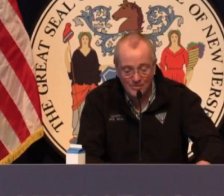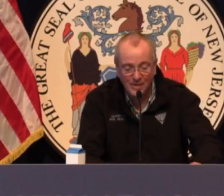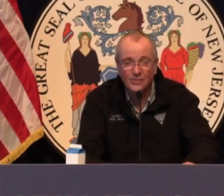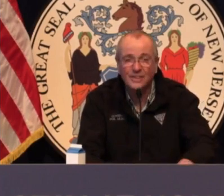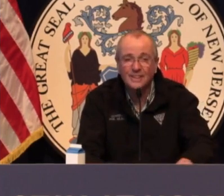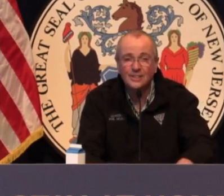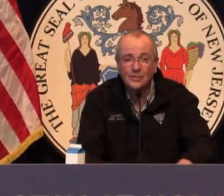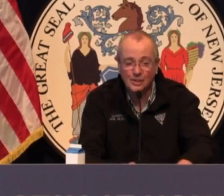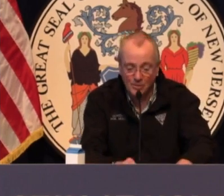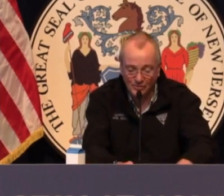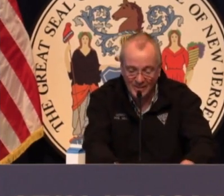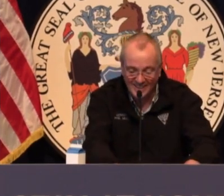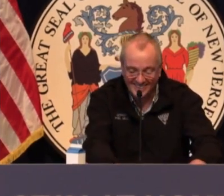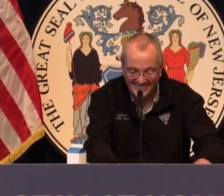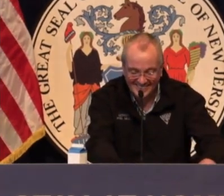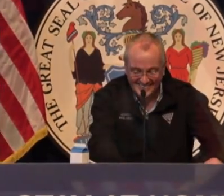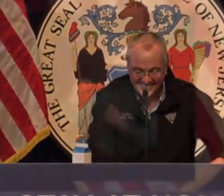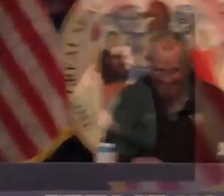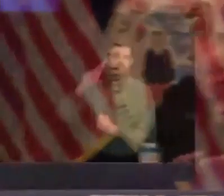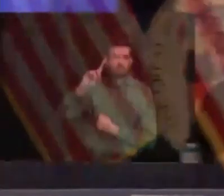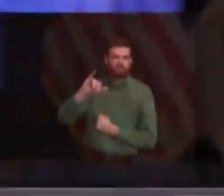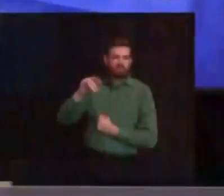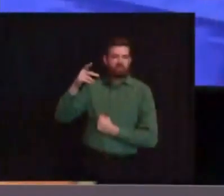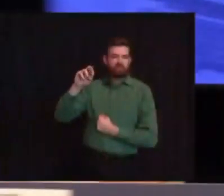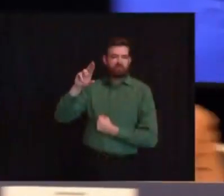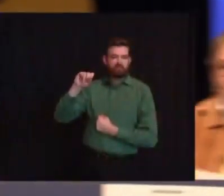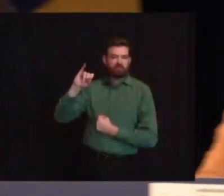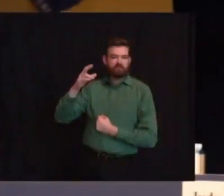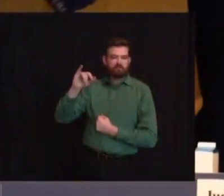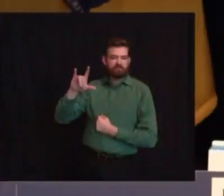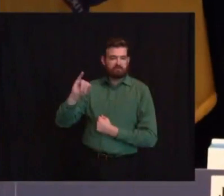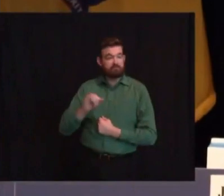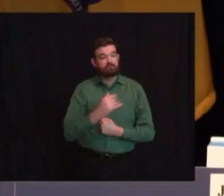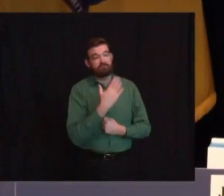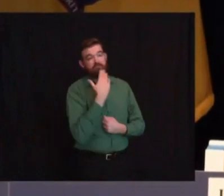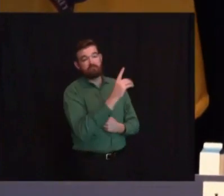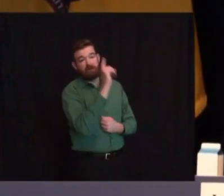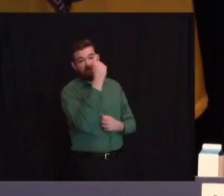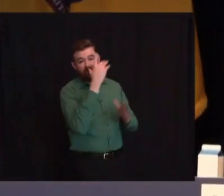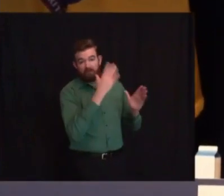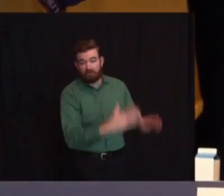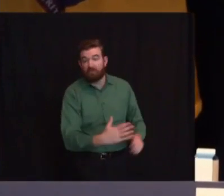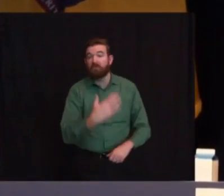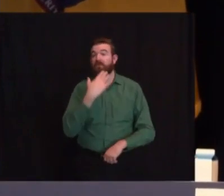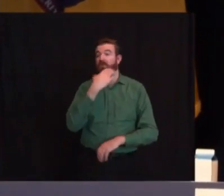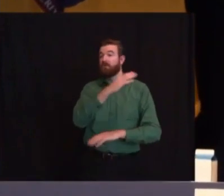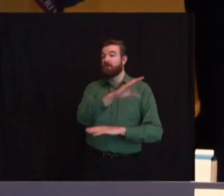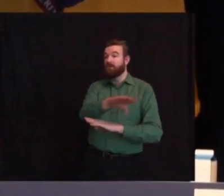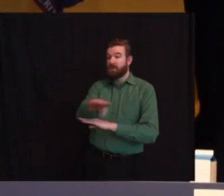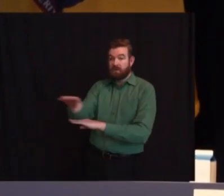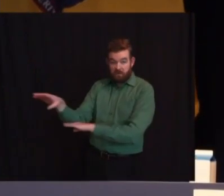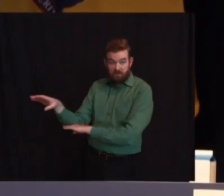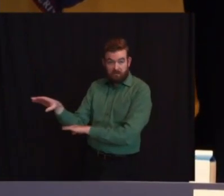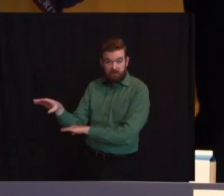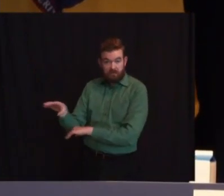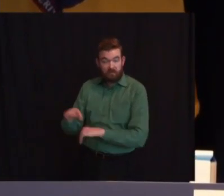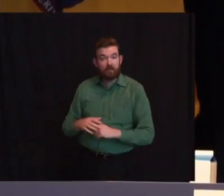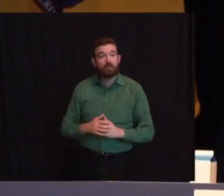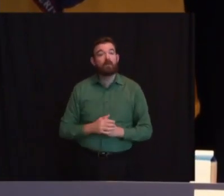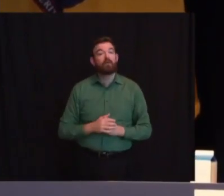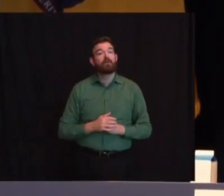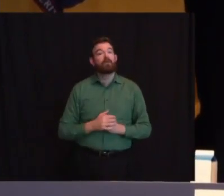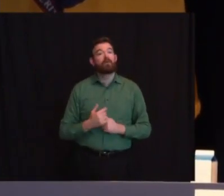of the Department of Health, Judy Persichilli. Thank you, Governor, and good afternoon. I am also pleased to report